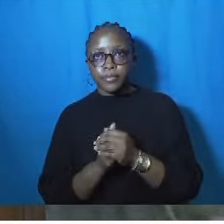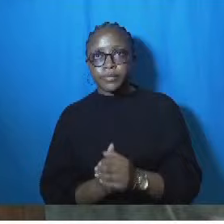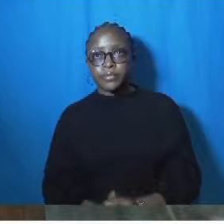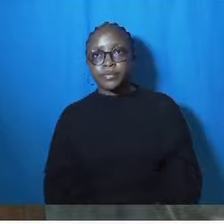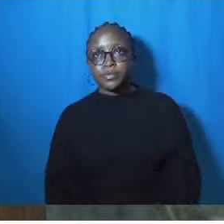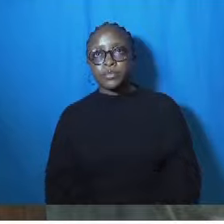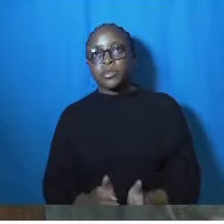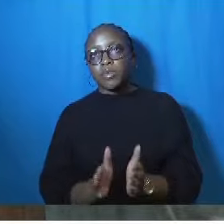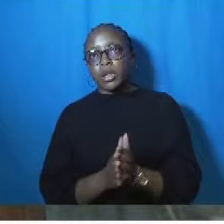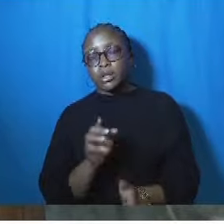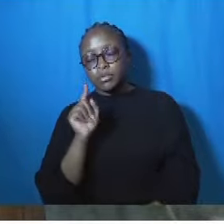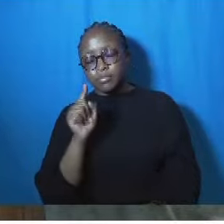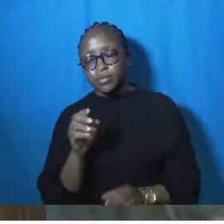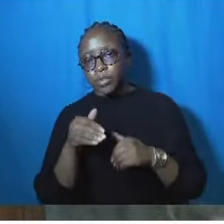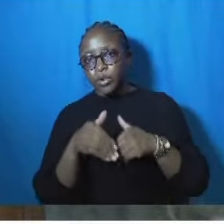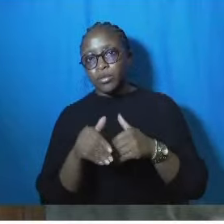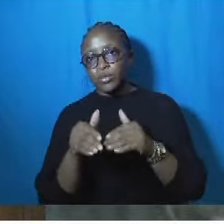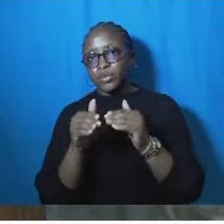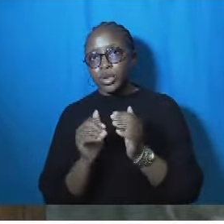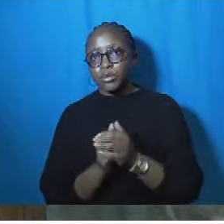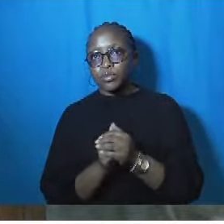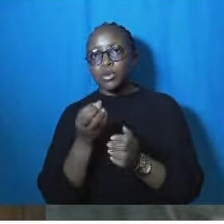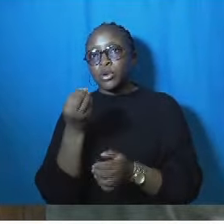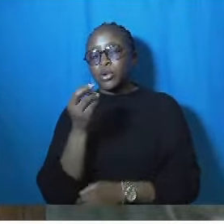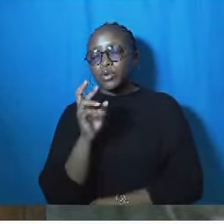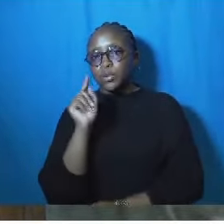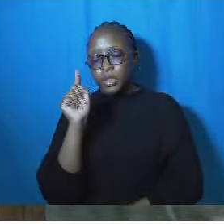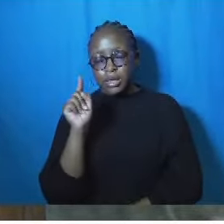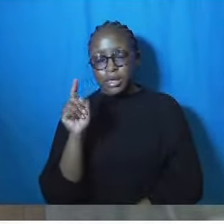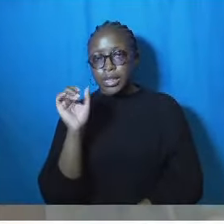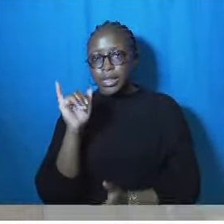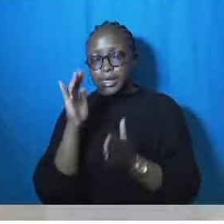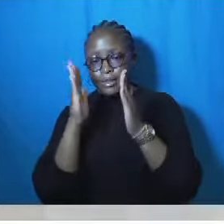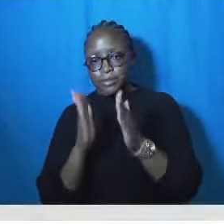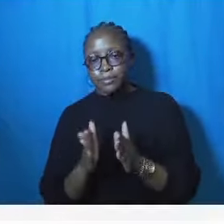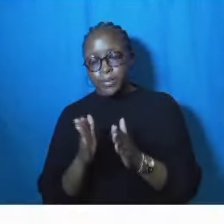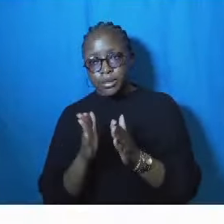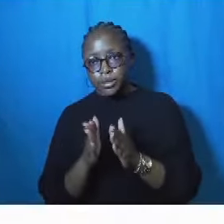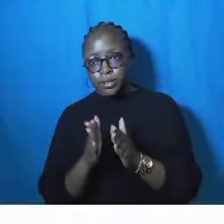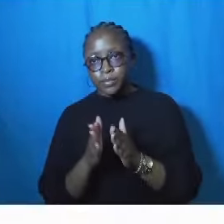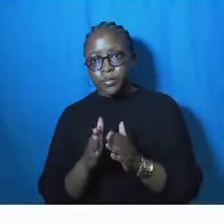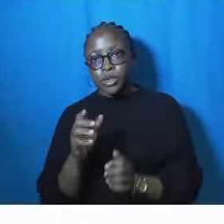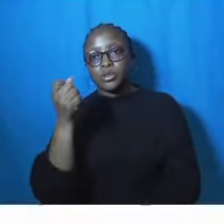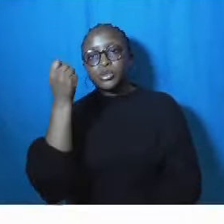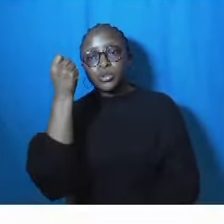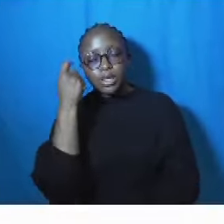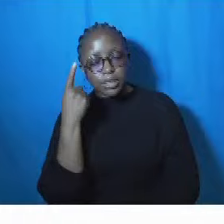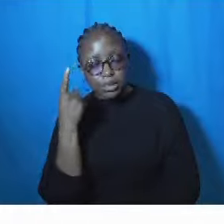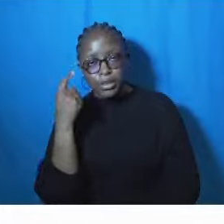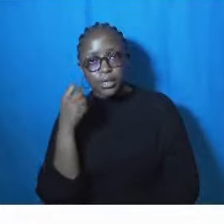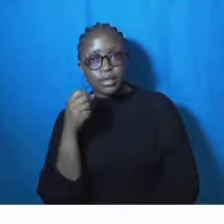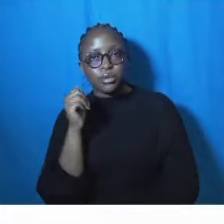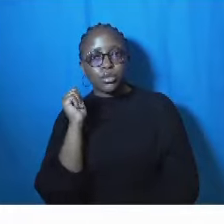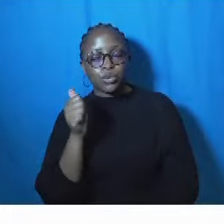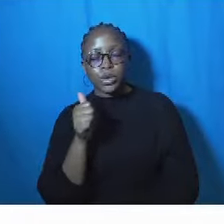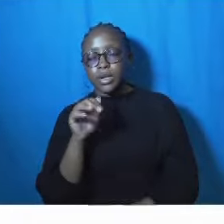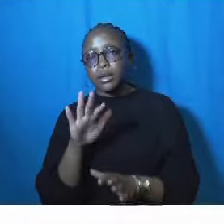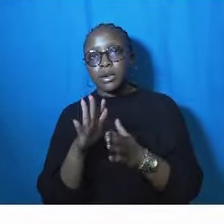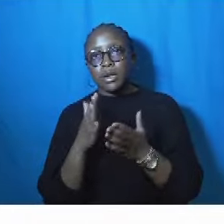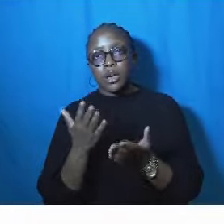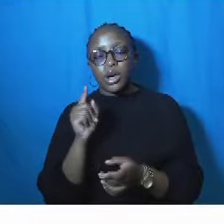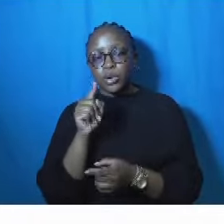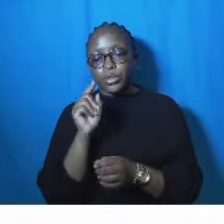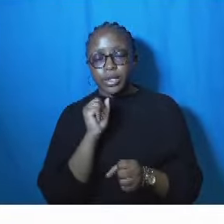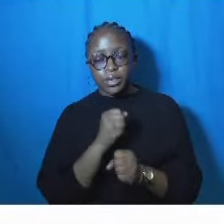And you'd follow him or her closely to understand what they do or the job that you're looking